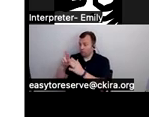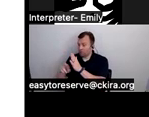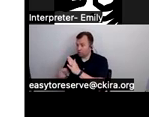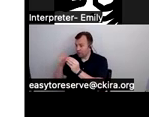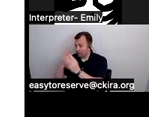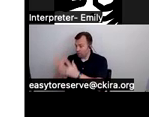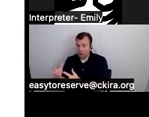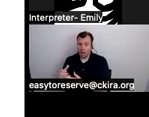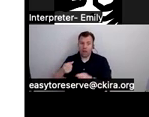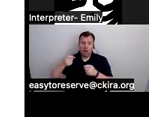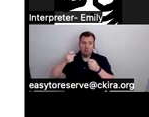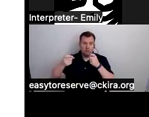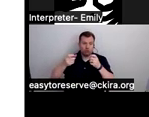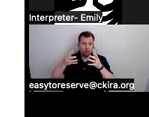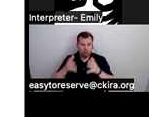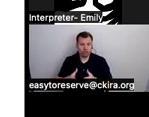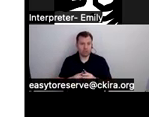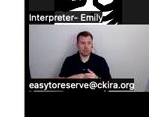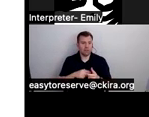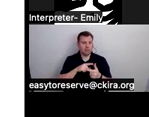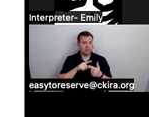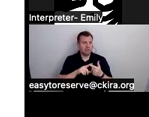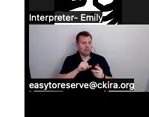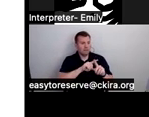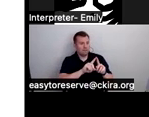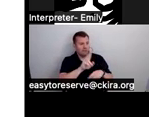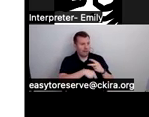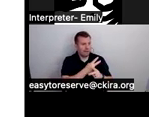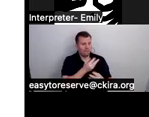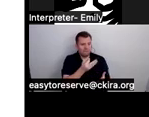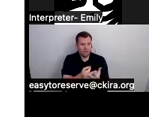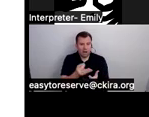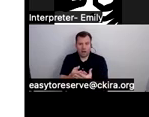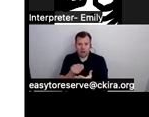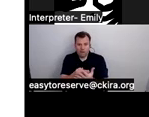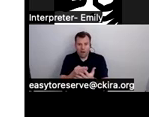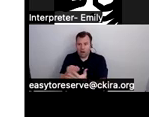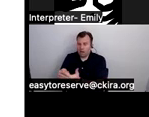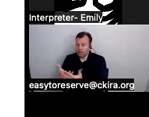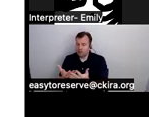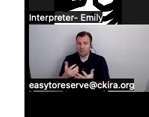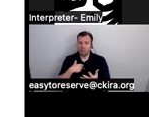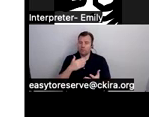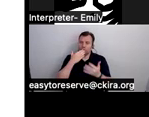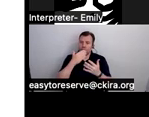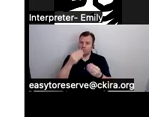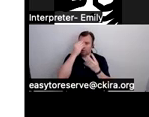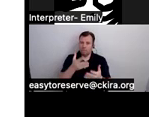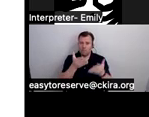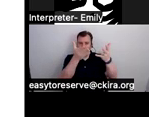and talk a little bit about some of the different types of funding mechanisms. So a lot of really good information here that you can look at.